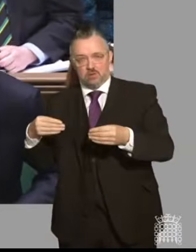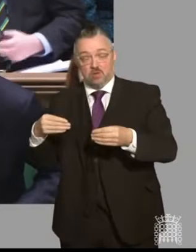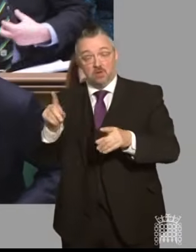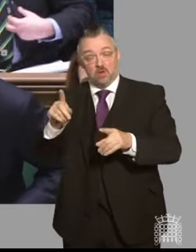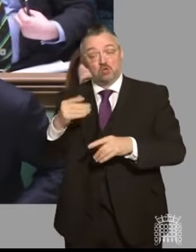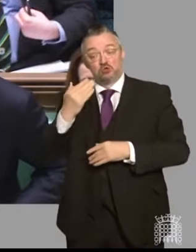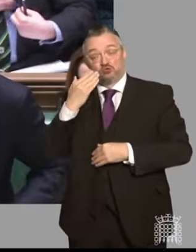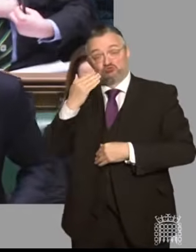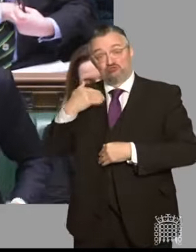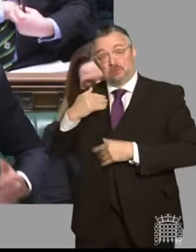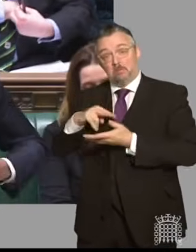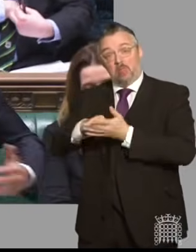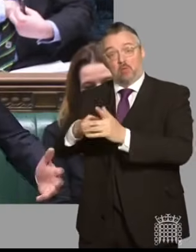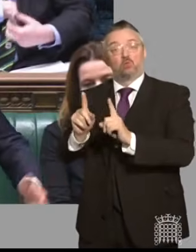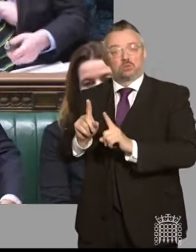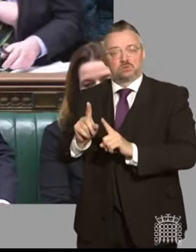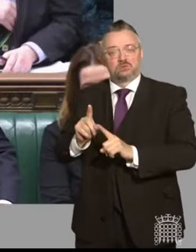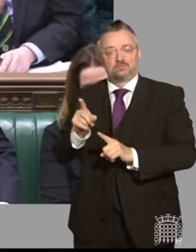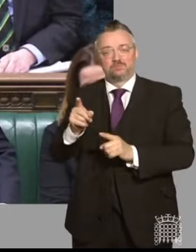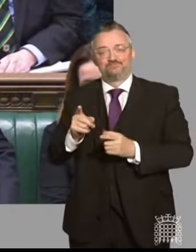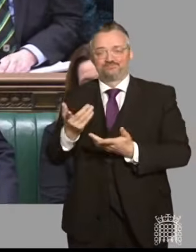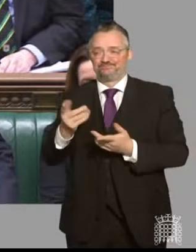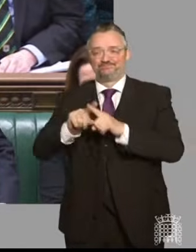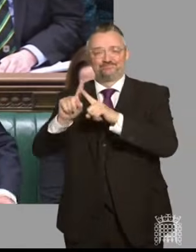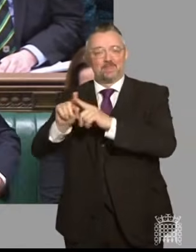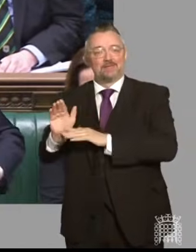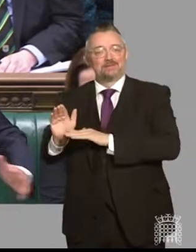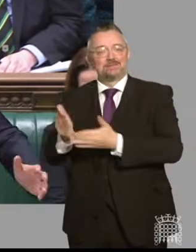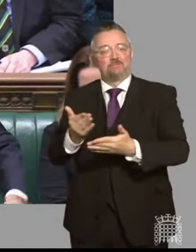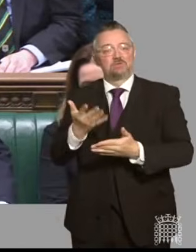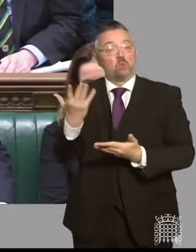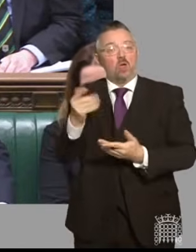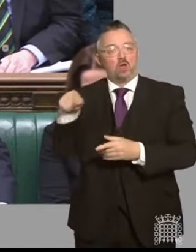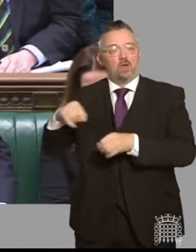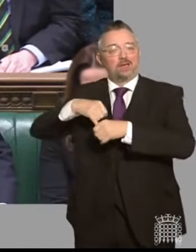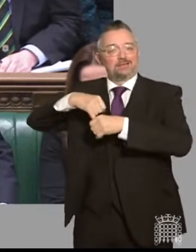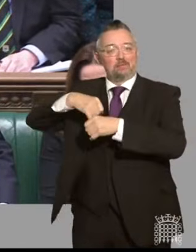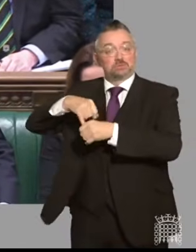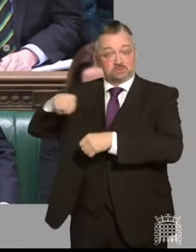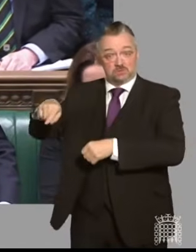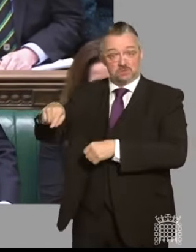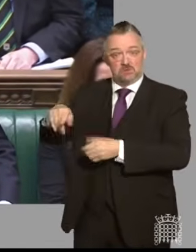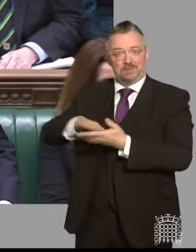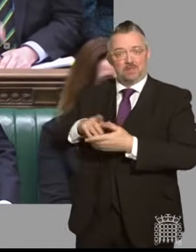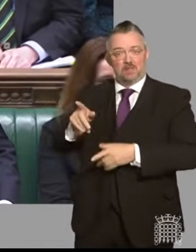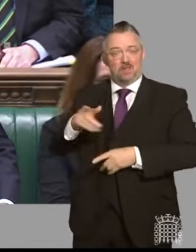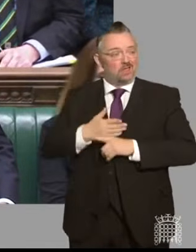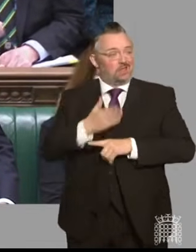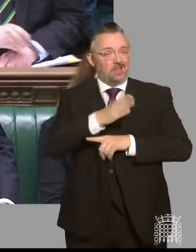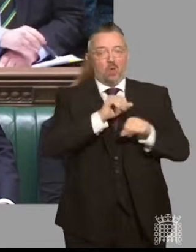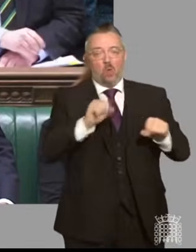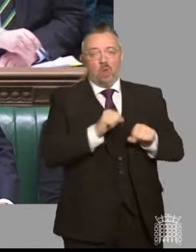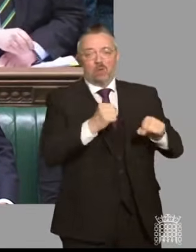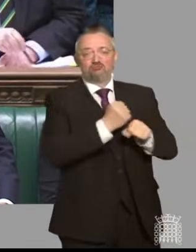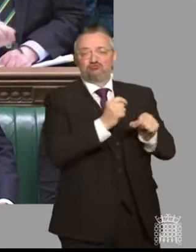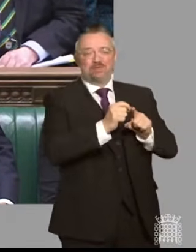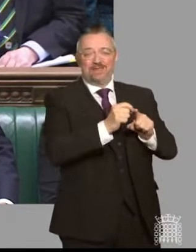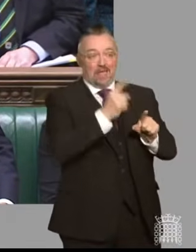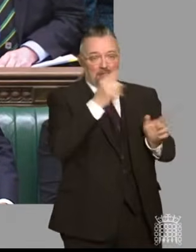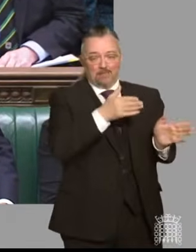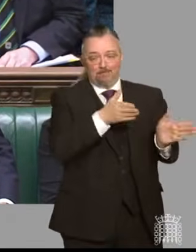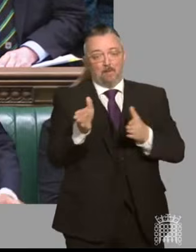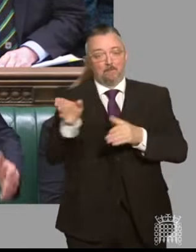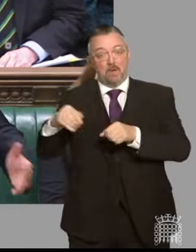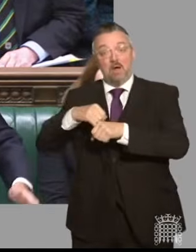at pharmacies, saving many people time and hassle to get treatment for 7 common ailments at their local pharmacists, easing the pressure on